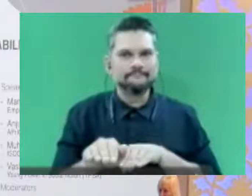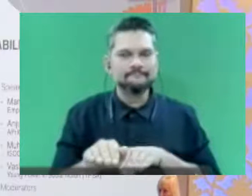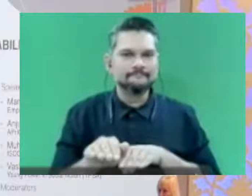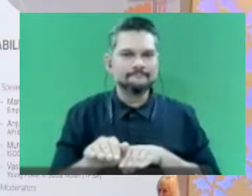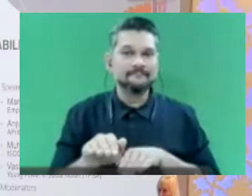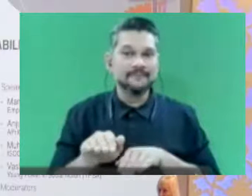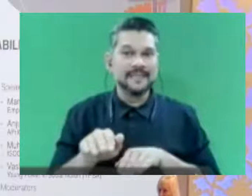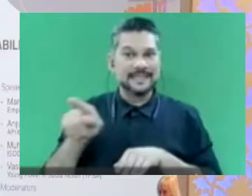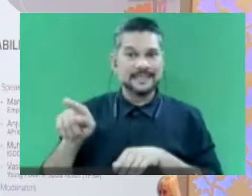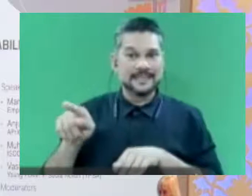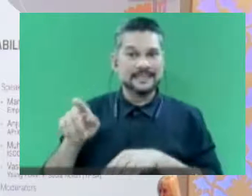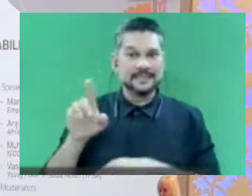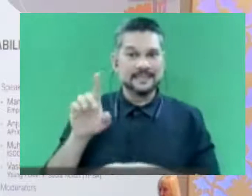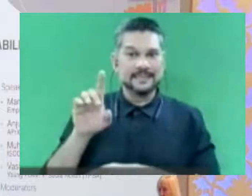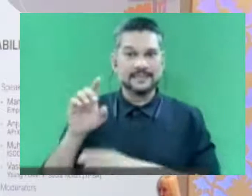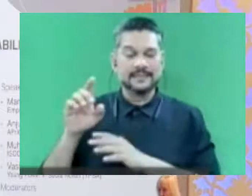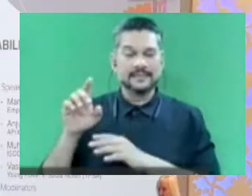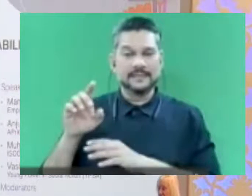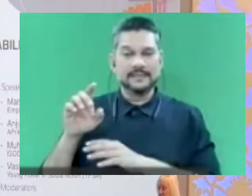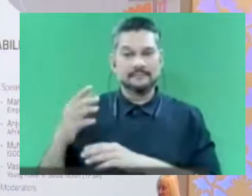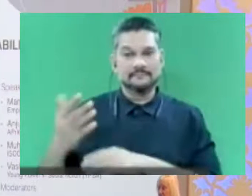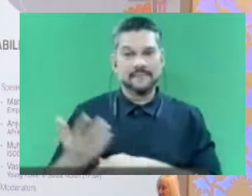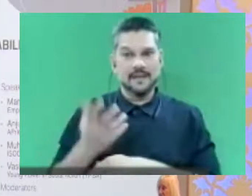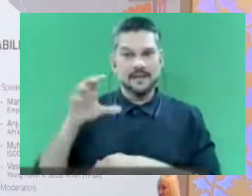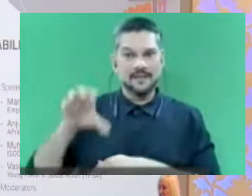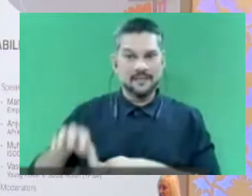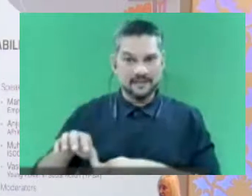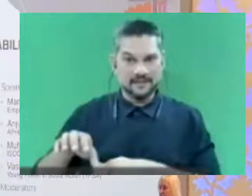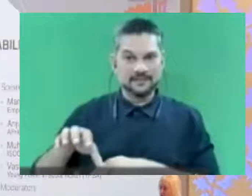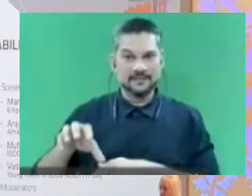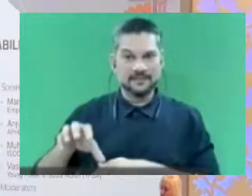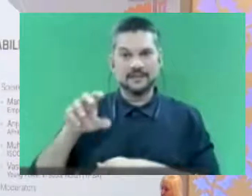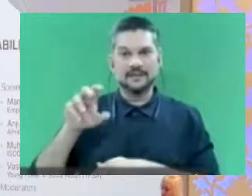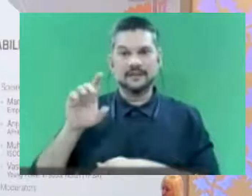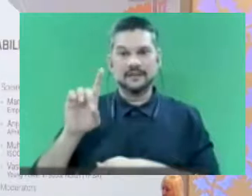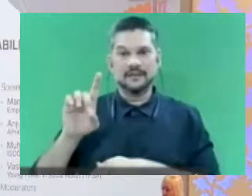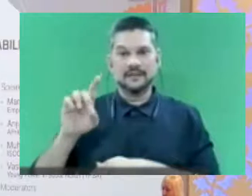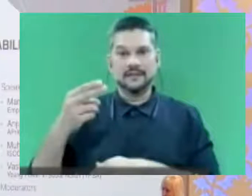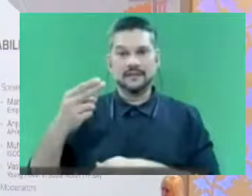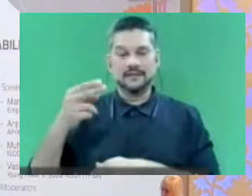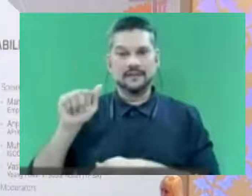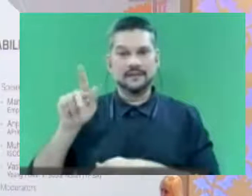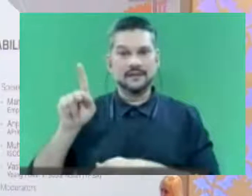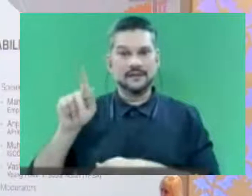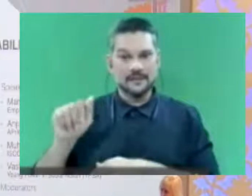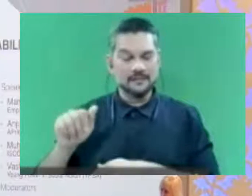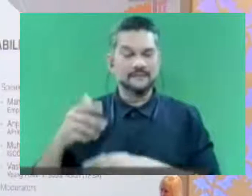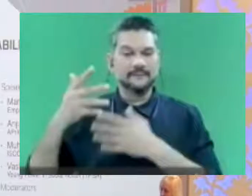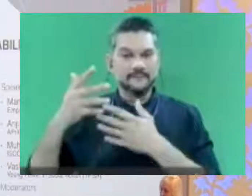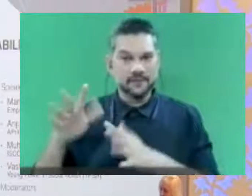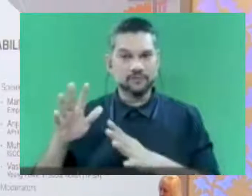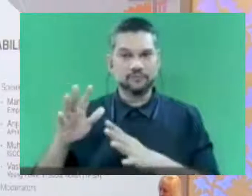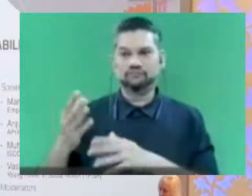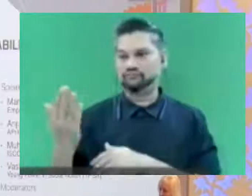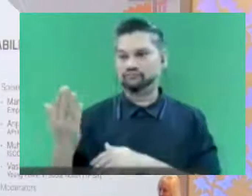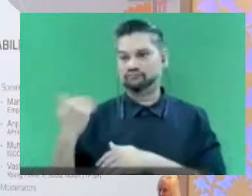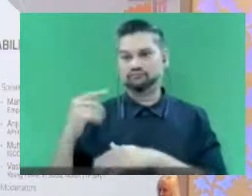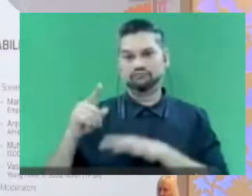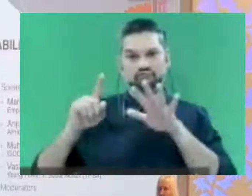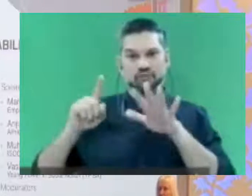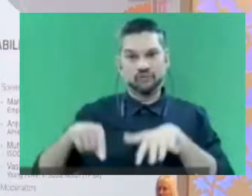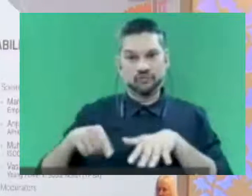Dhaka, Bangladesh. That was in June this year, and that brought together persons